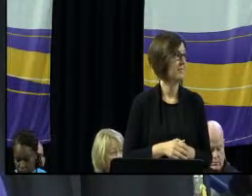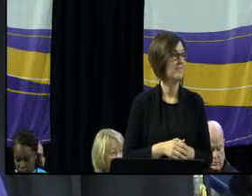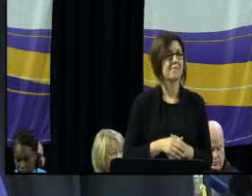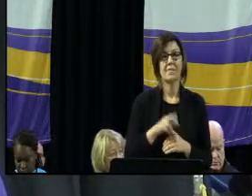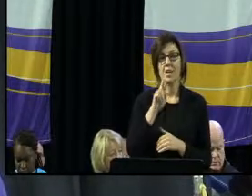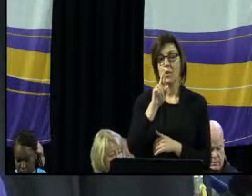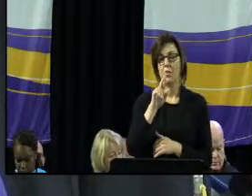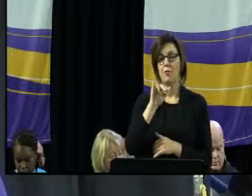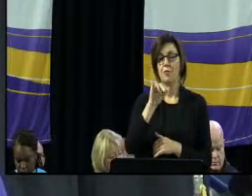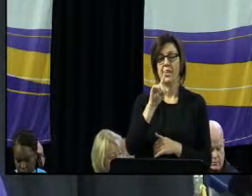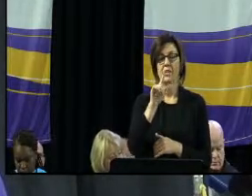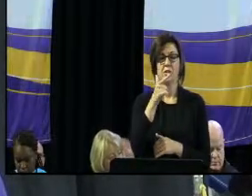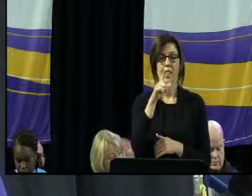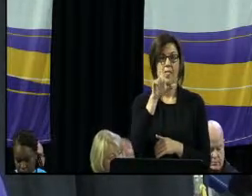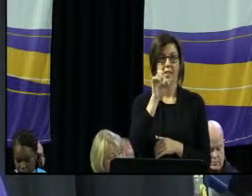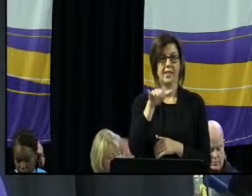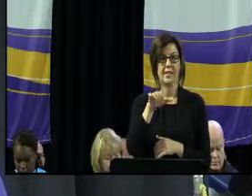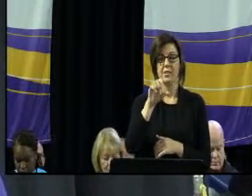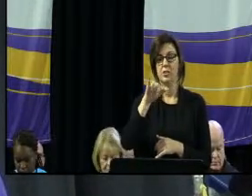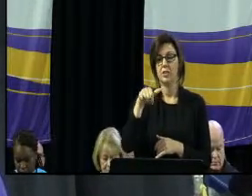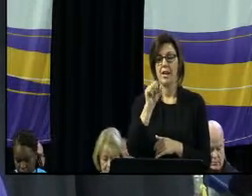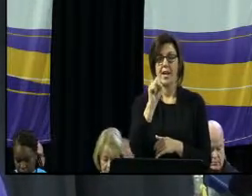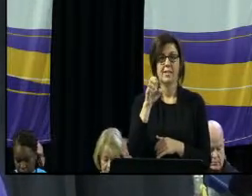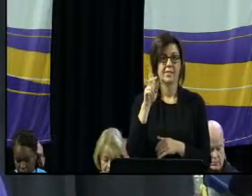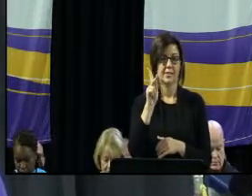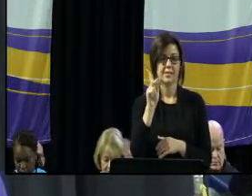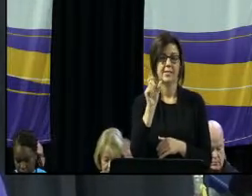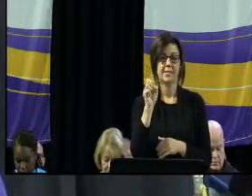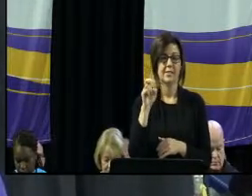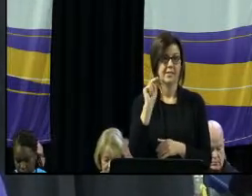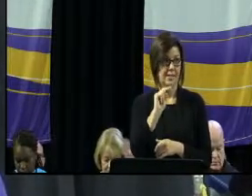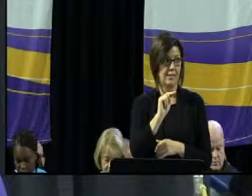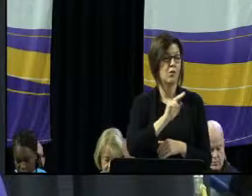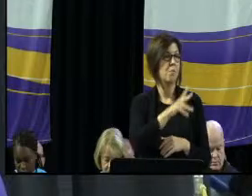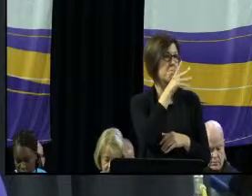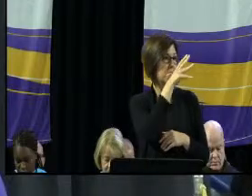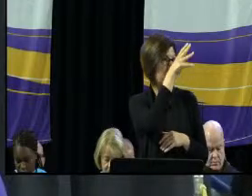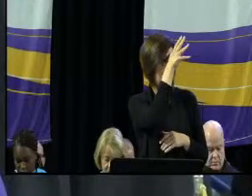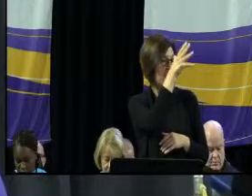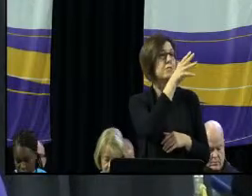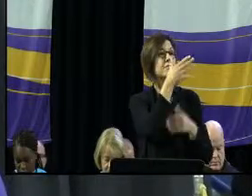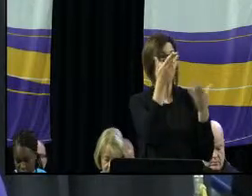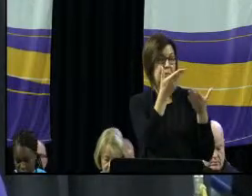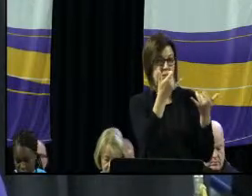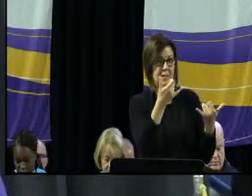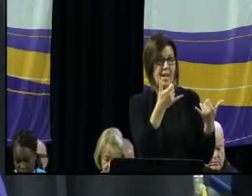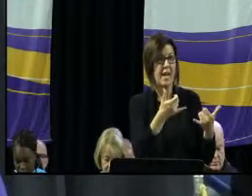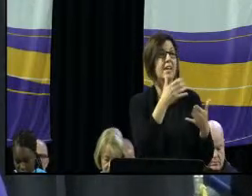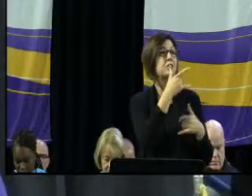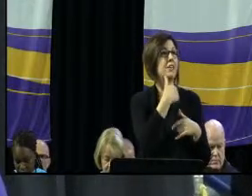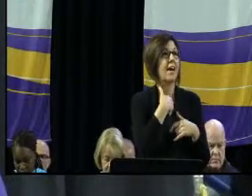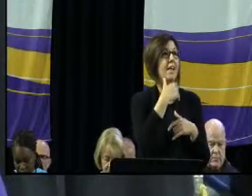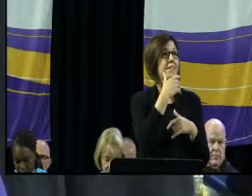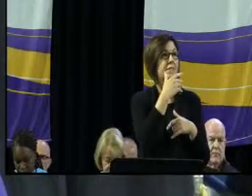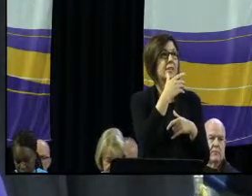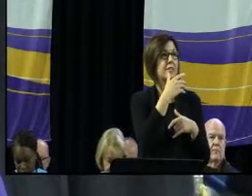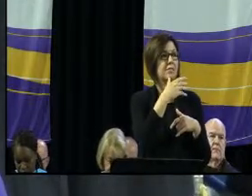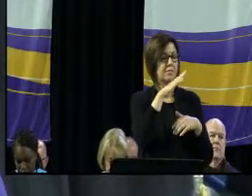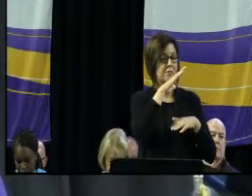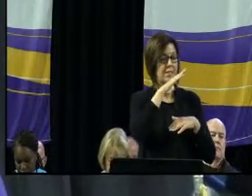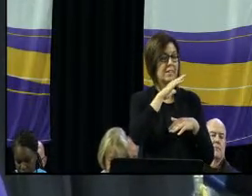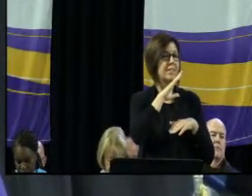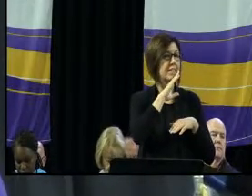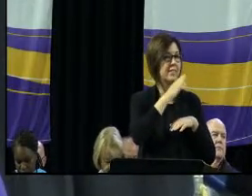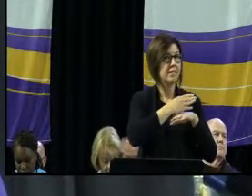Ridgely Elizabeth Jackson is the daughter of Barrett and Mark Jackson. She is the older sister of Snowden Jackson and is supported by her